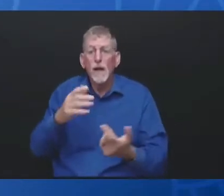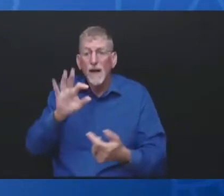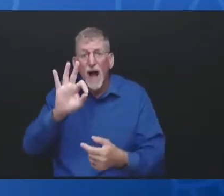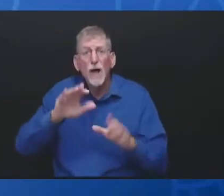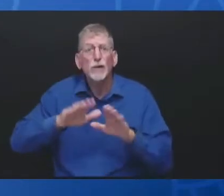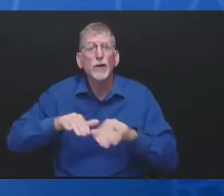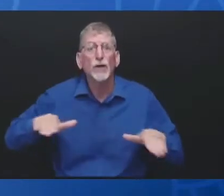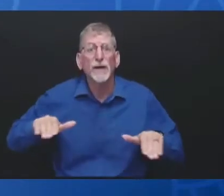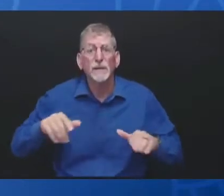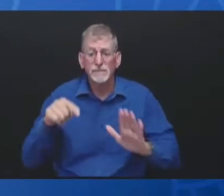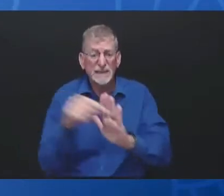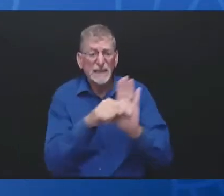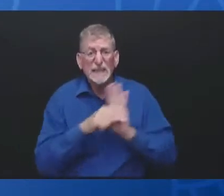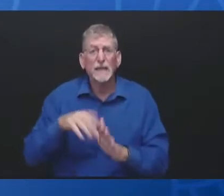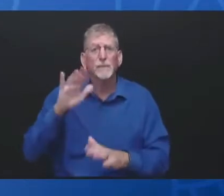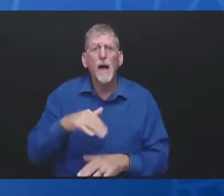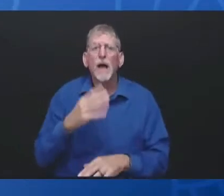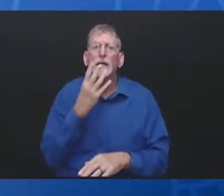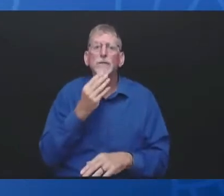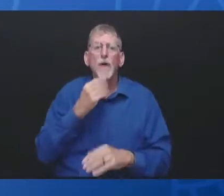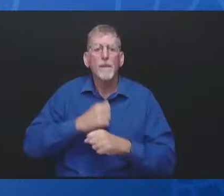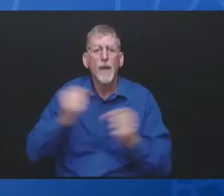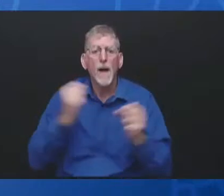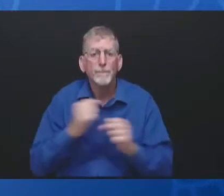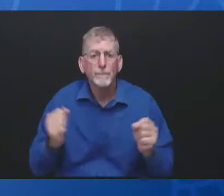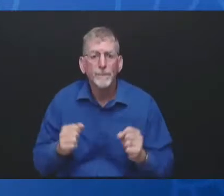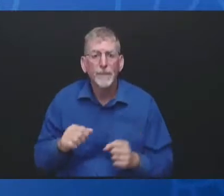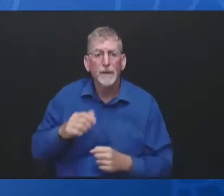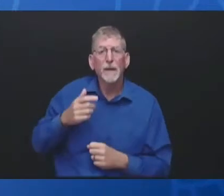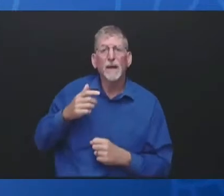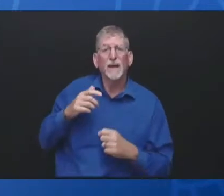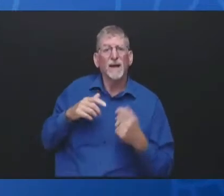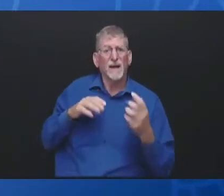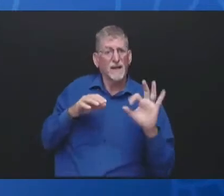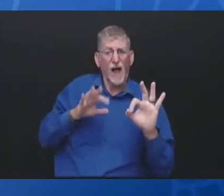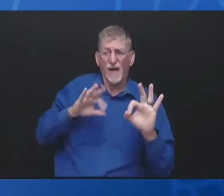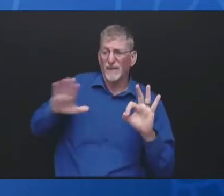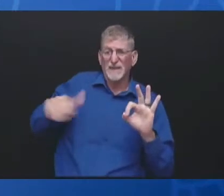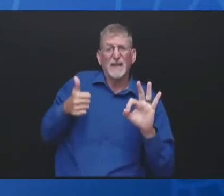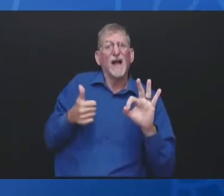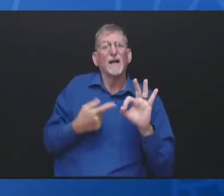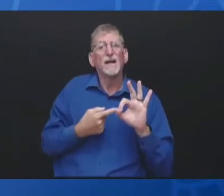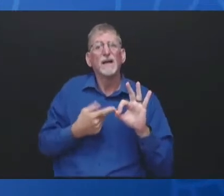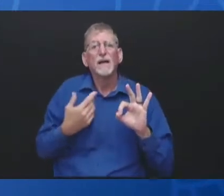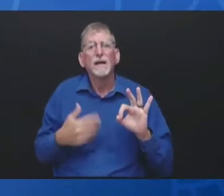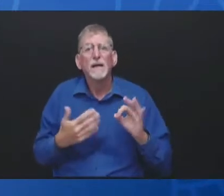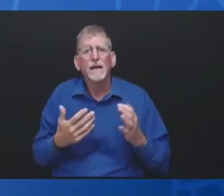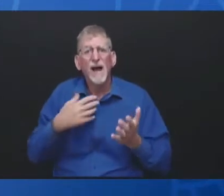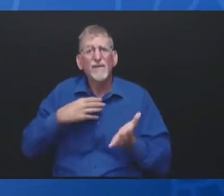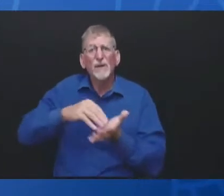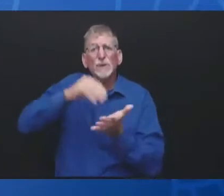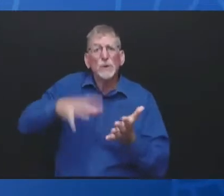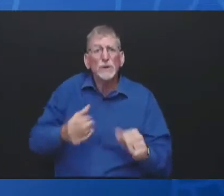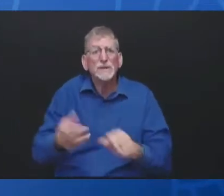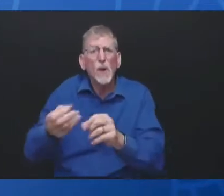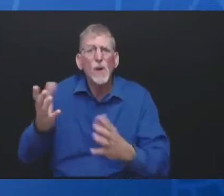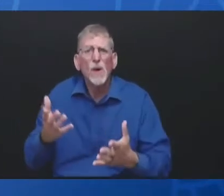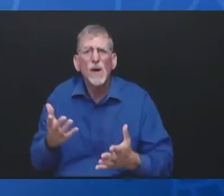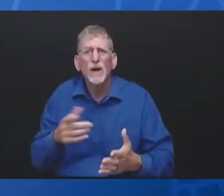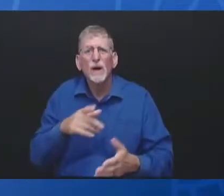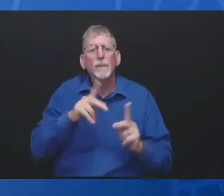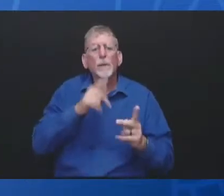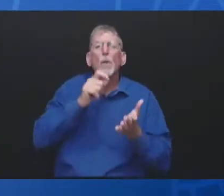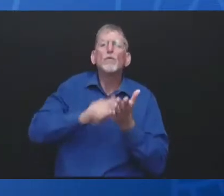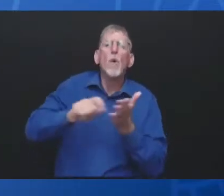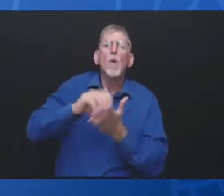administration, of course, as we've seen, has sought to deport students who protest this, including one student who wrote an op-ed against this kind of behavior. The administration came in telling Americans